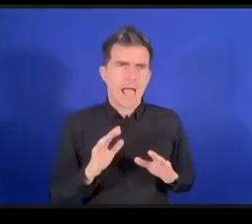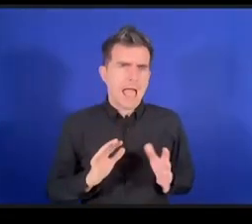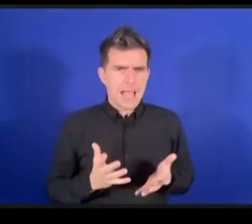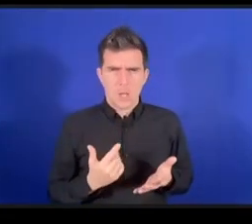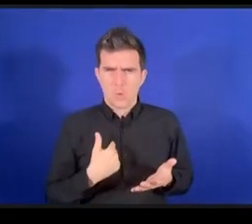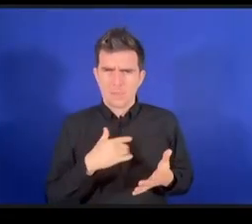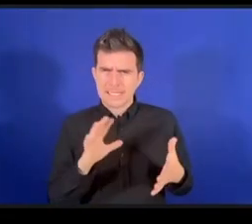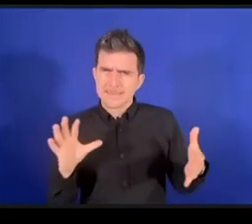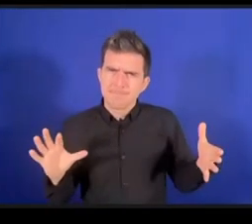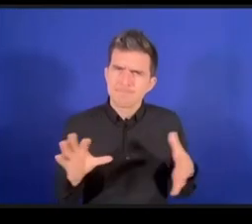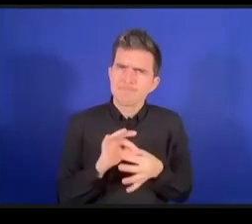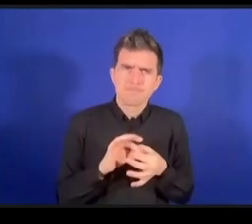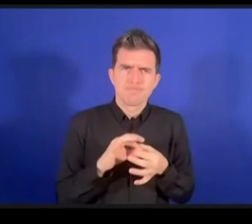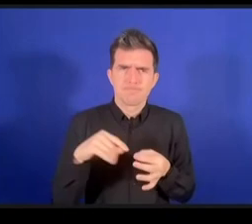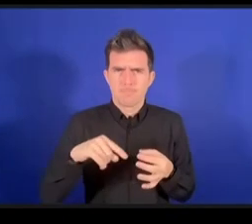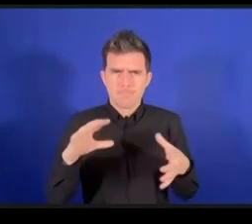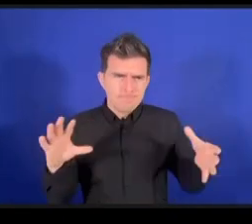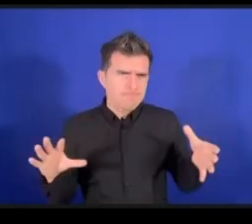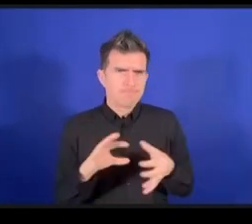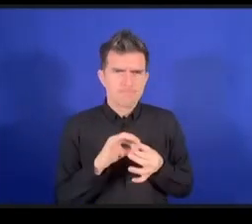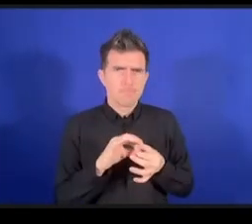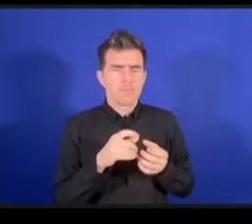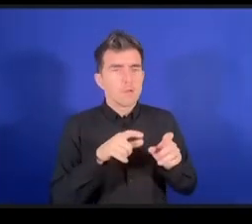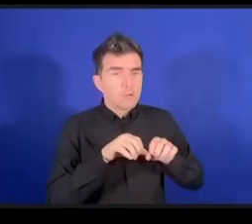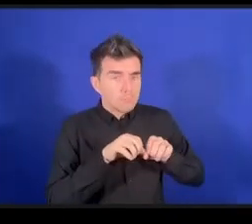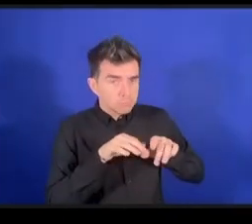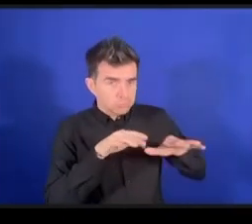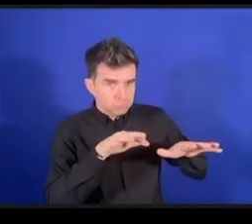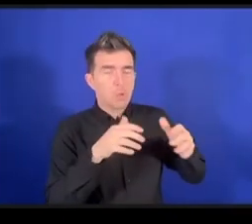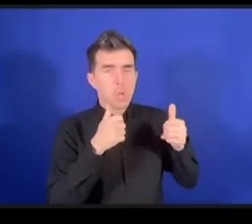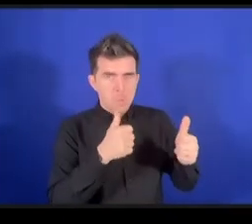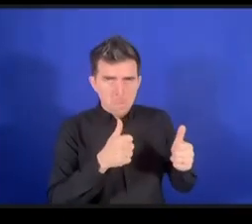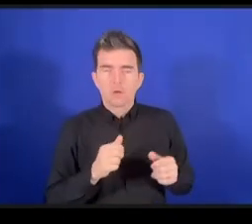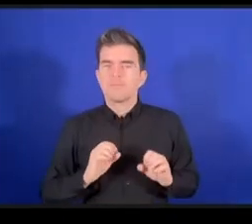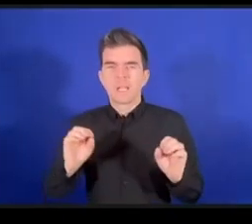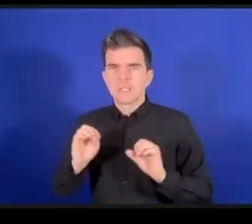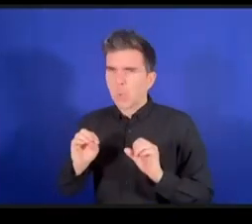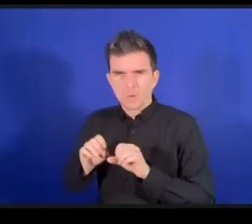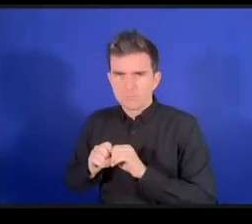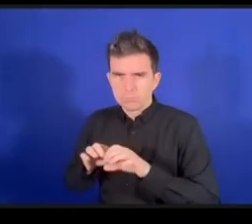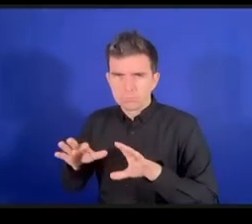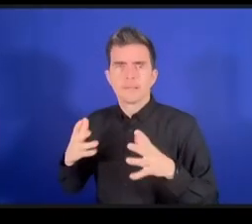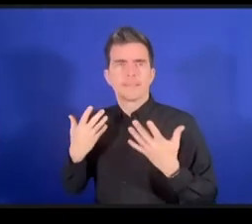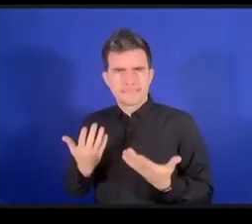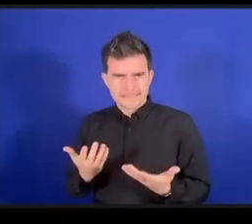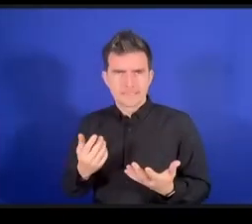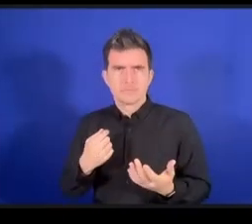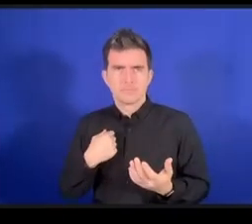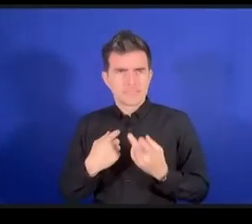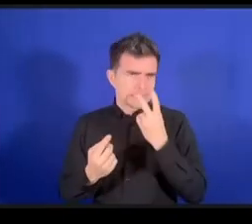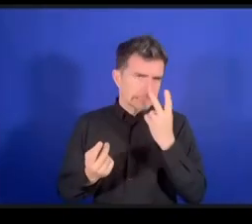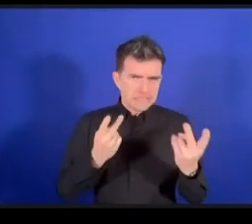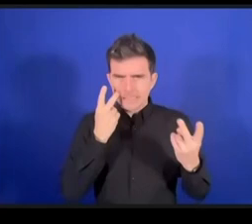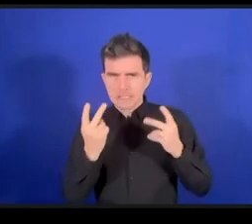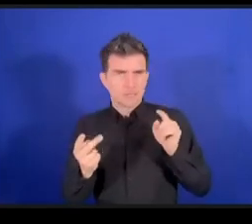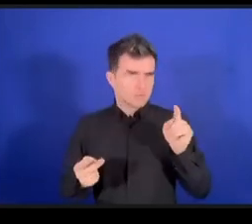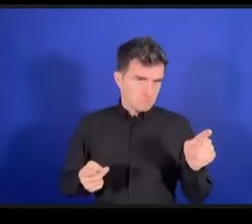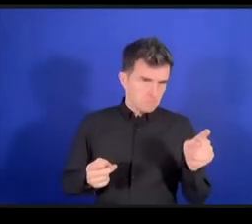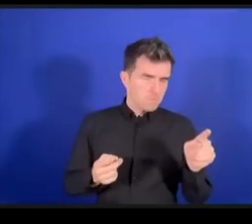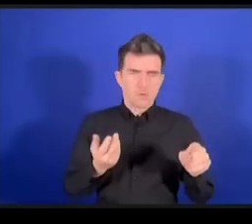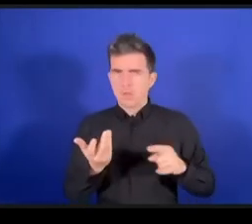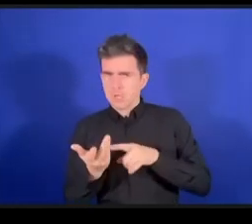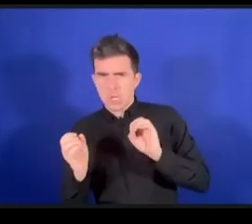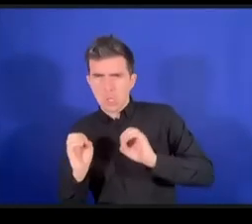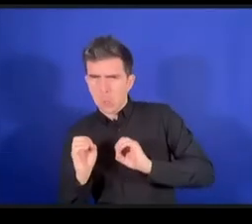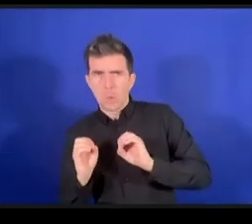divide between global north and global south, but this divide could very well be existing within the